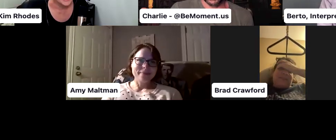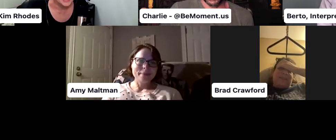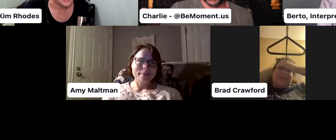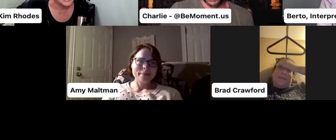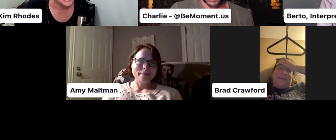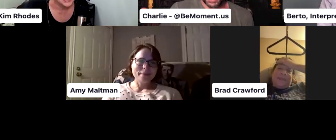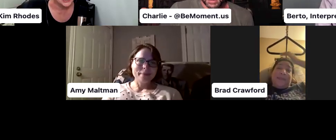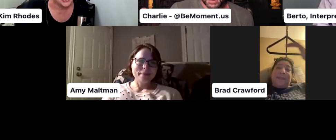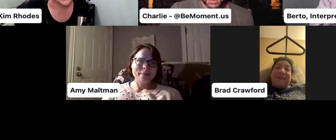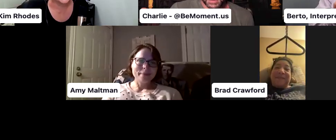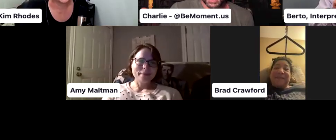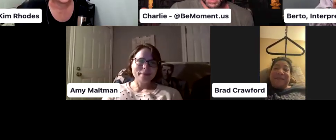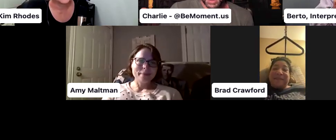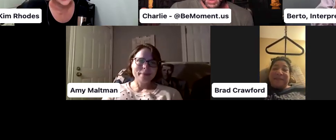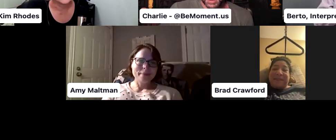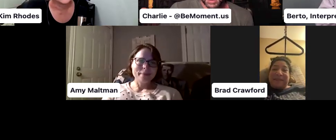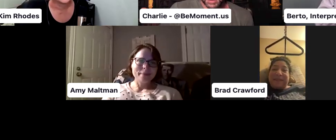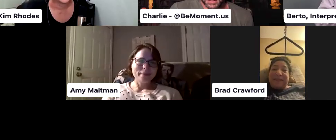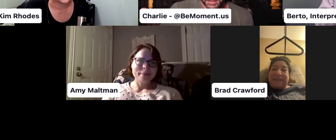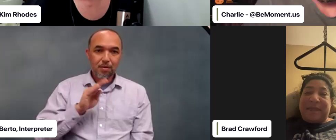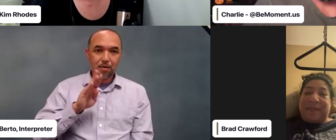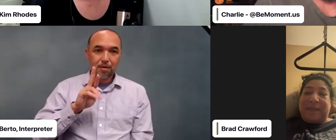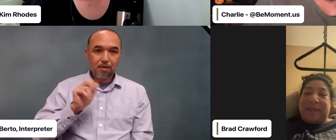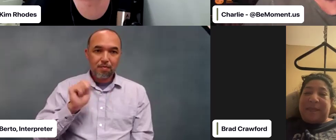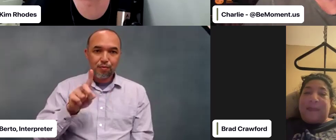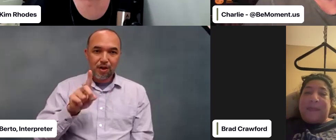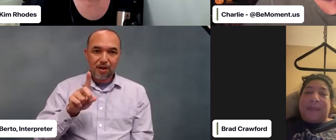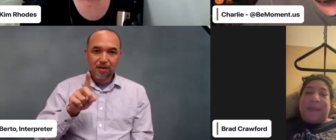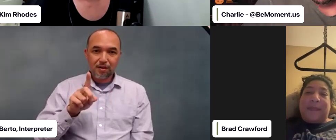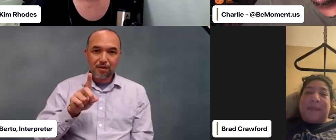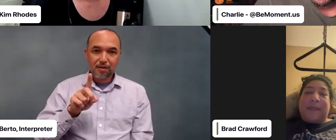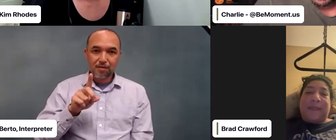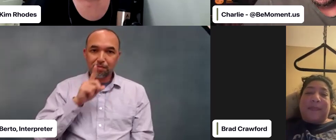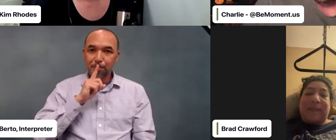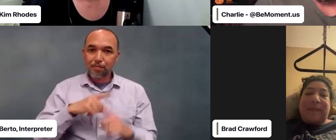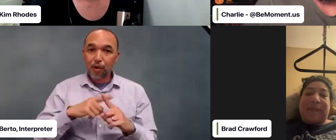Hi, Ray. I see your heart. Brad, are we switching to you? Yeah, wait.